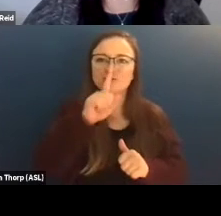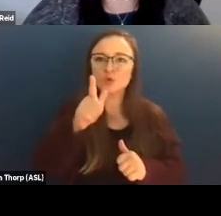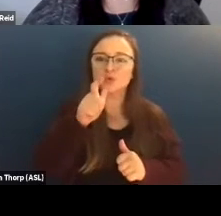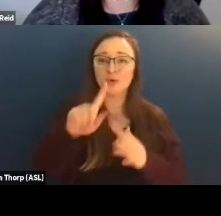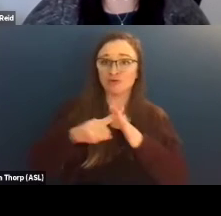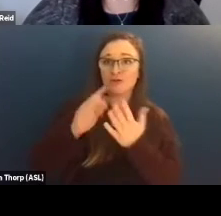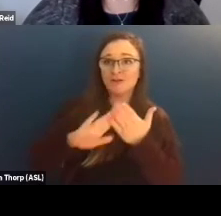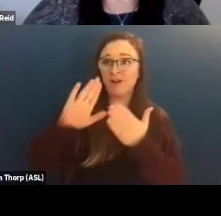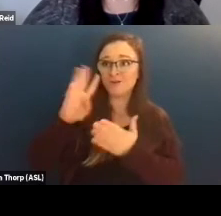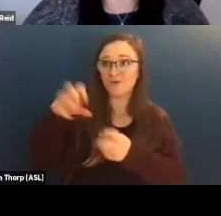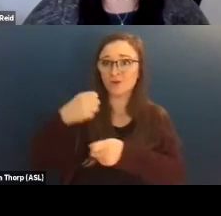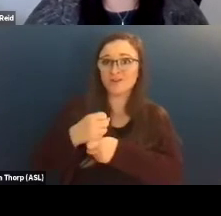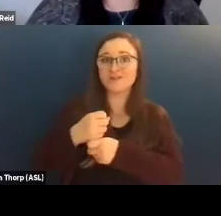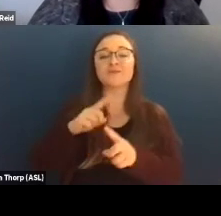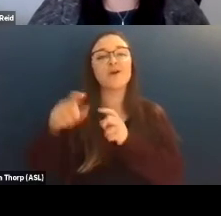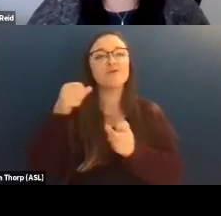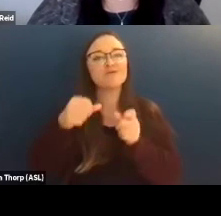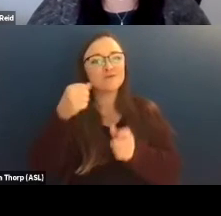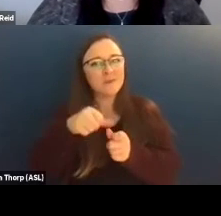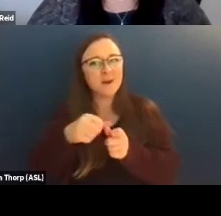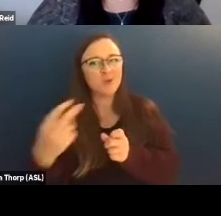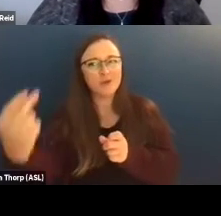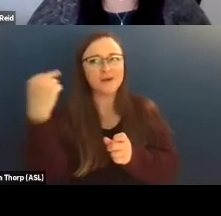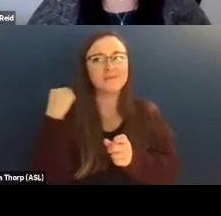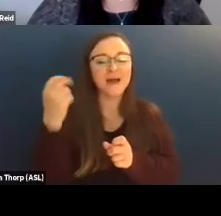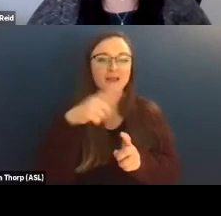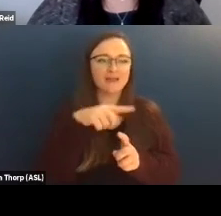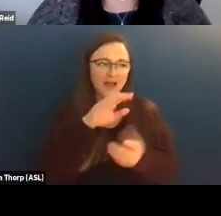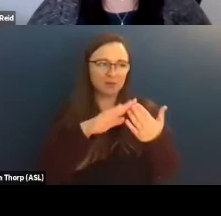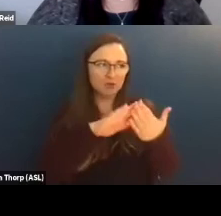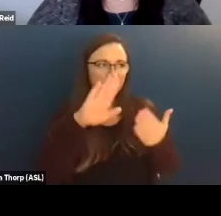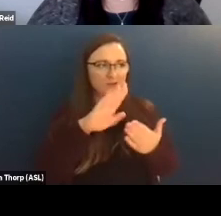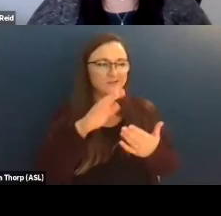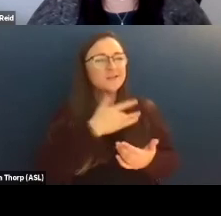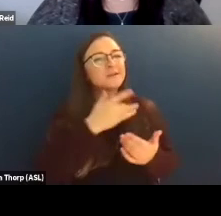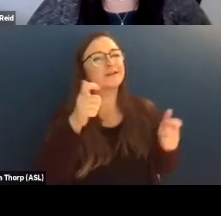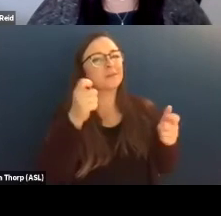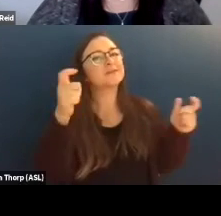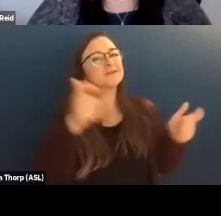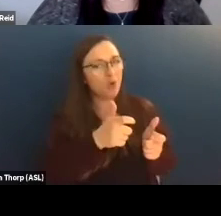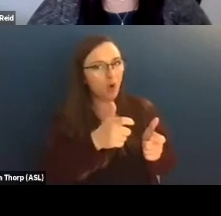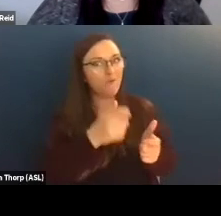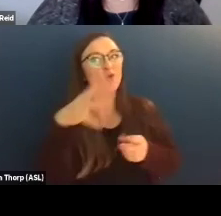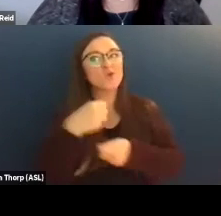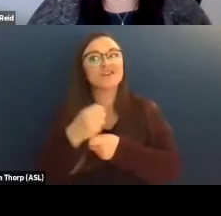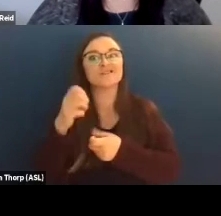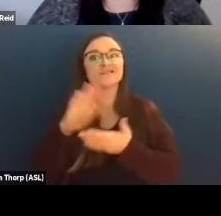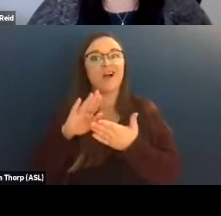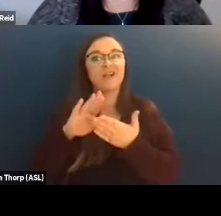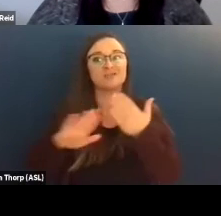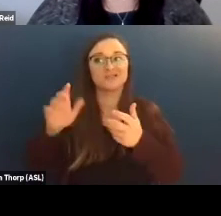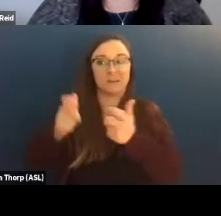when you first started at the community college, because those colleges are traditionally a little smaller, you were